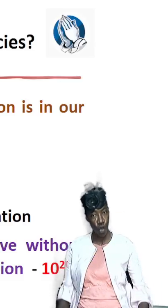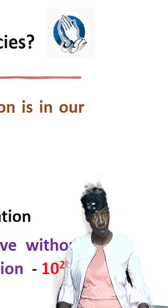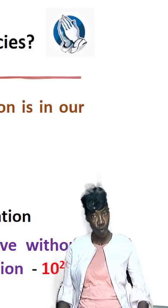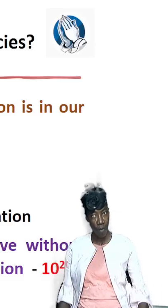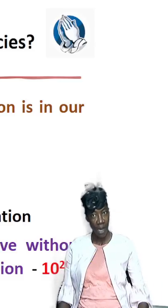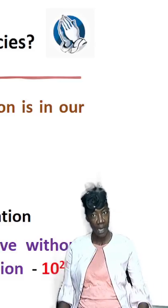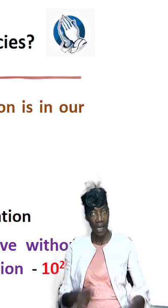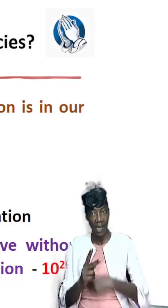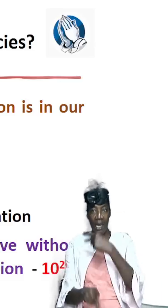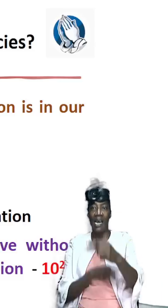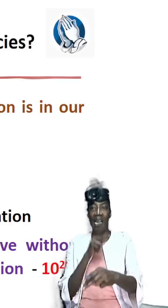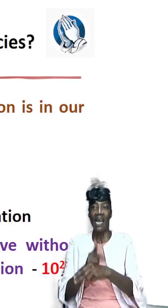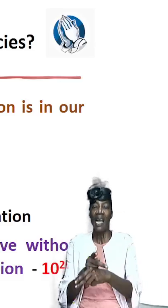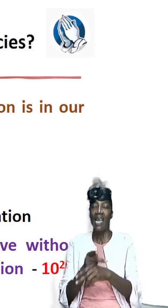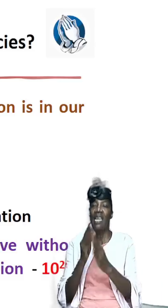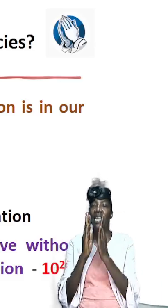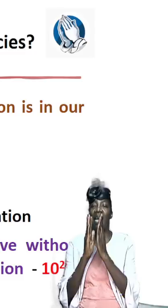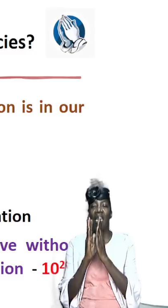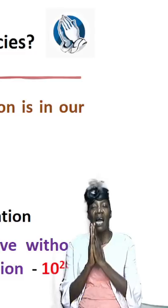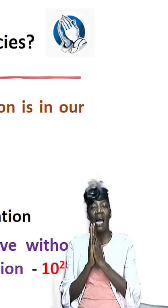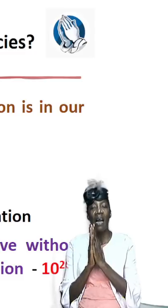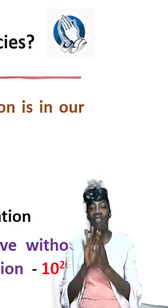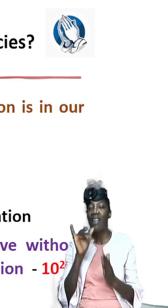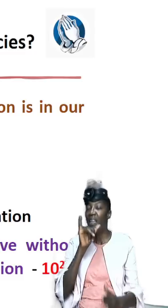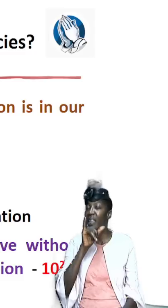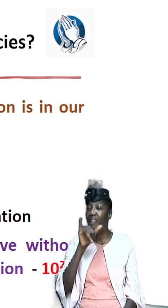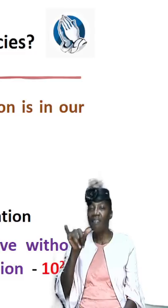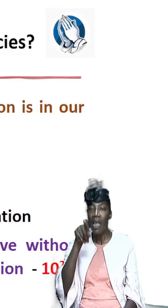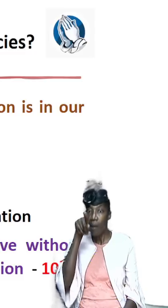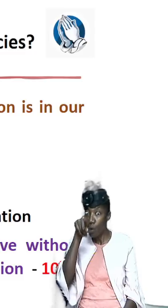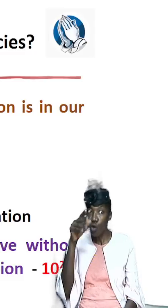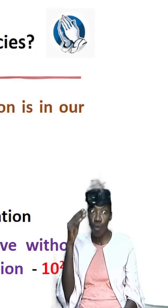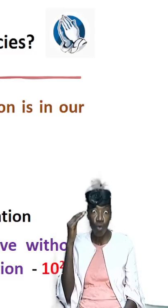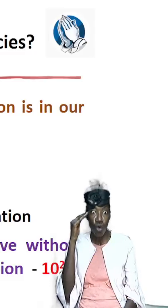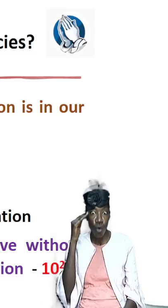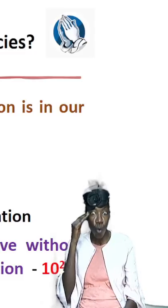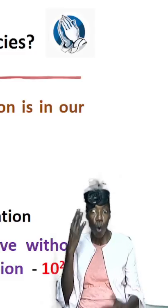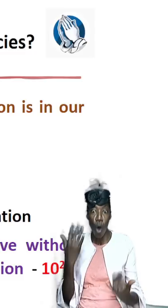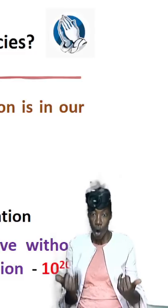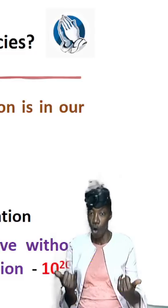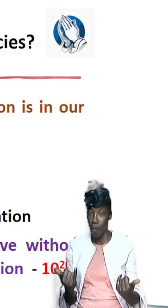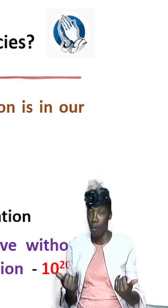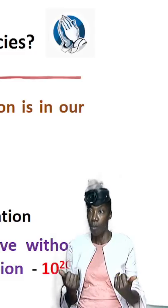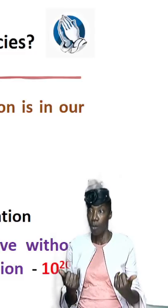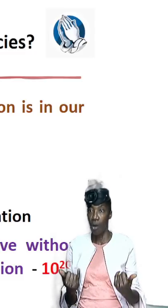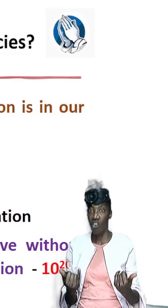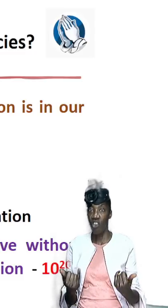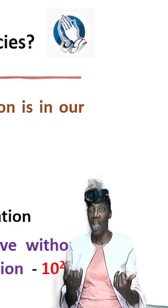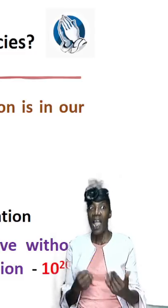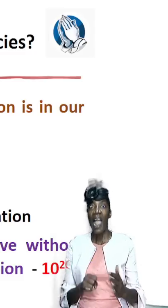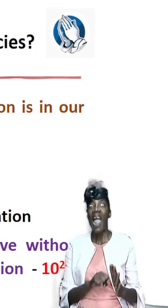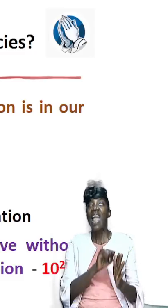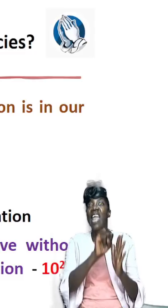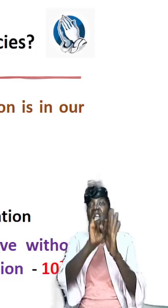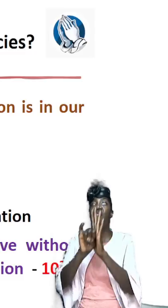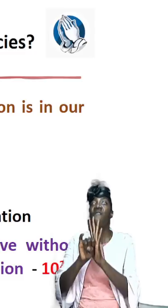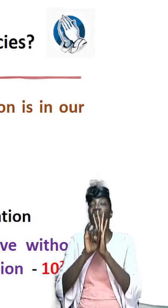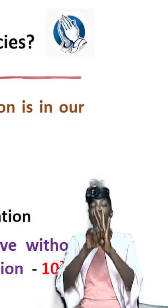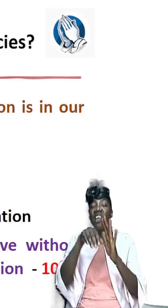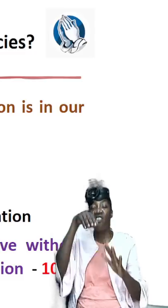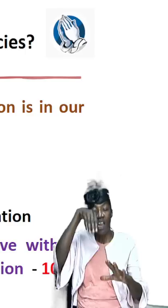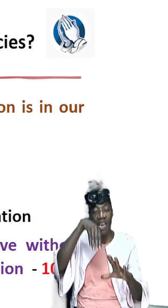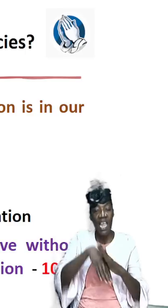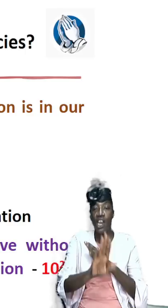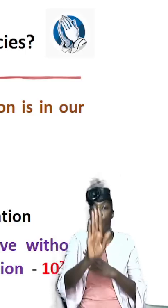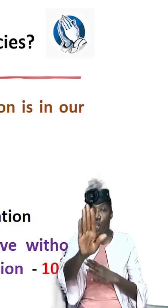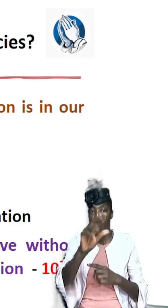we ask this particular information. Do you know how much information is in our genes